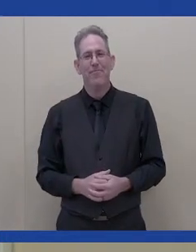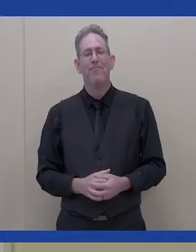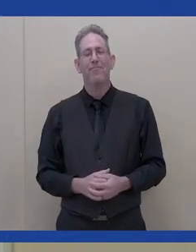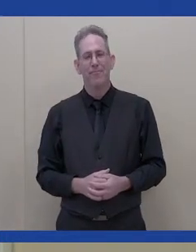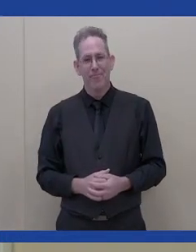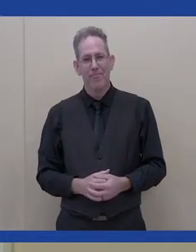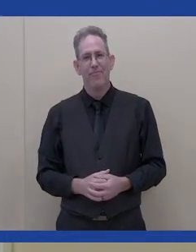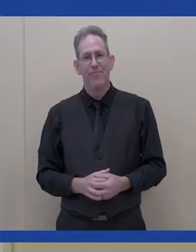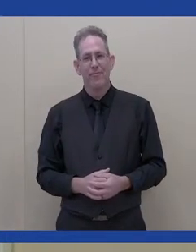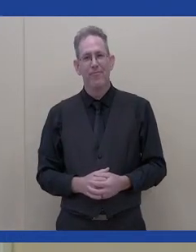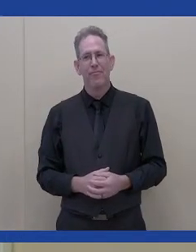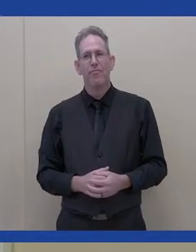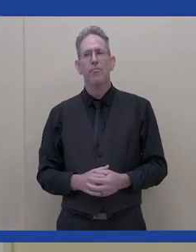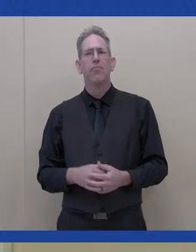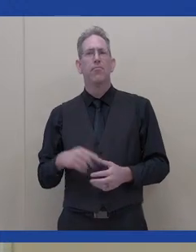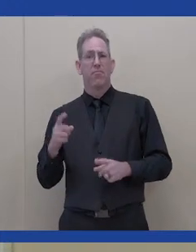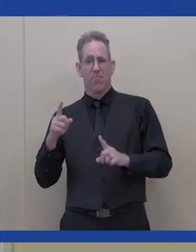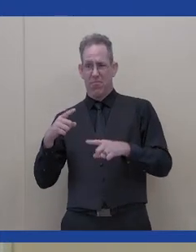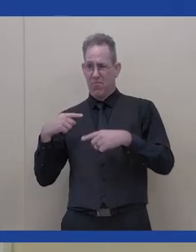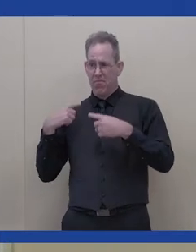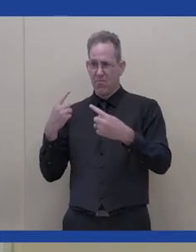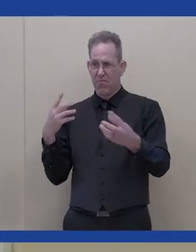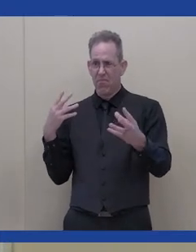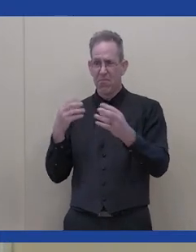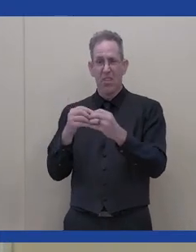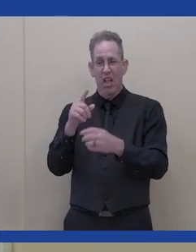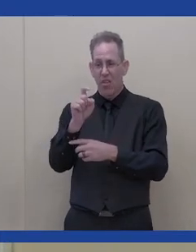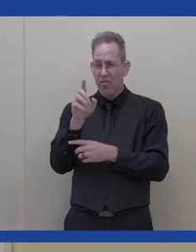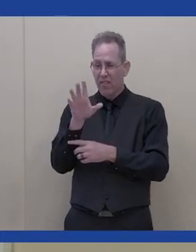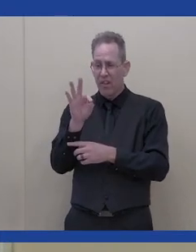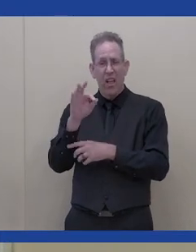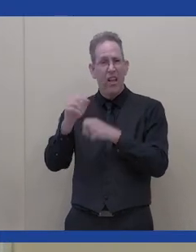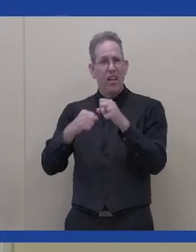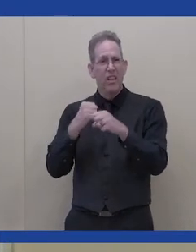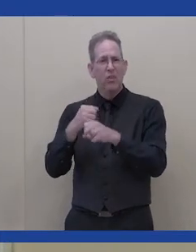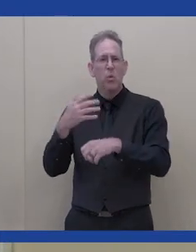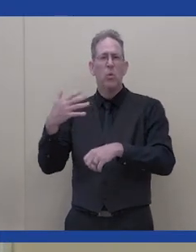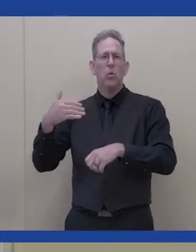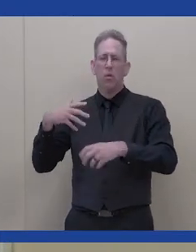And after 159 years, let me just say, it's about time.